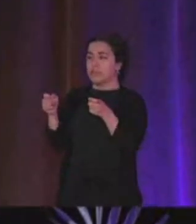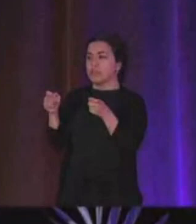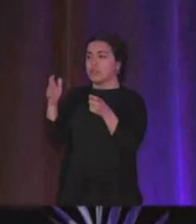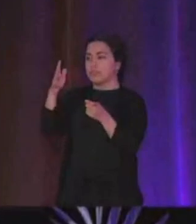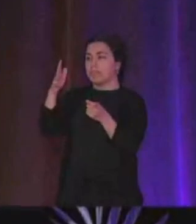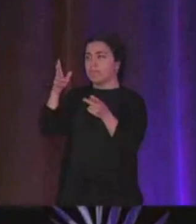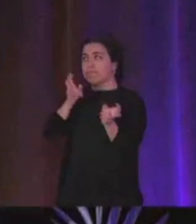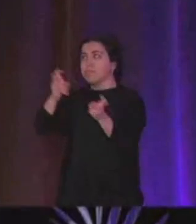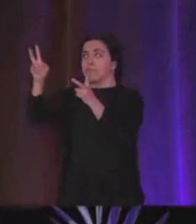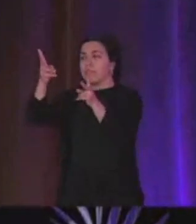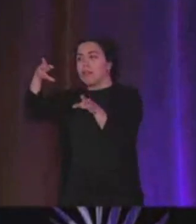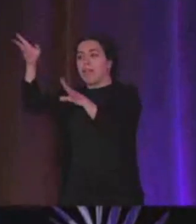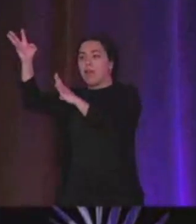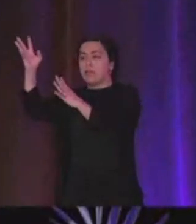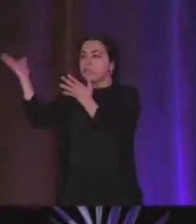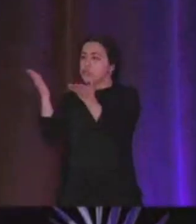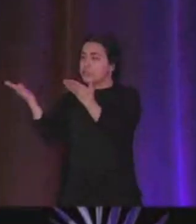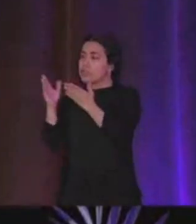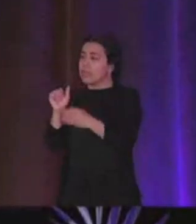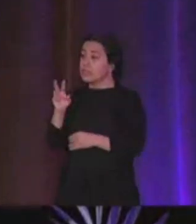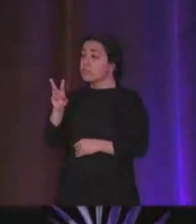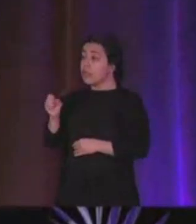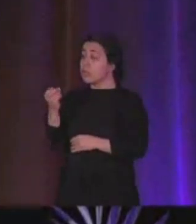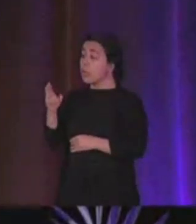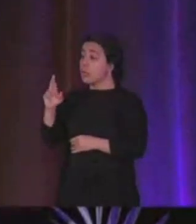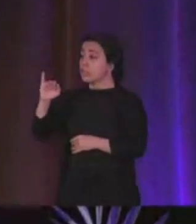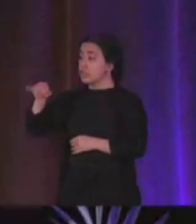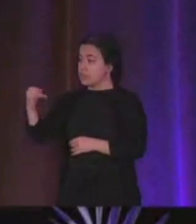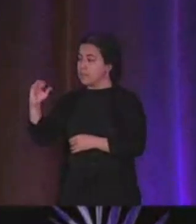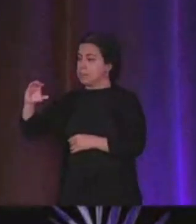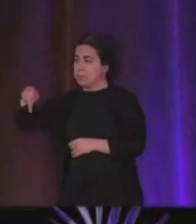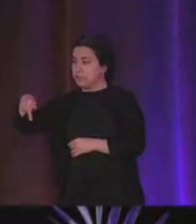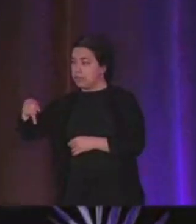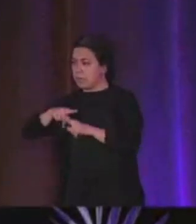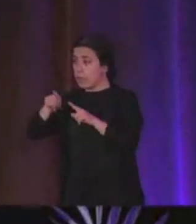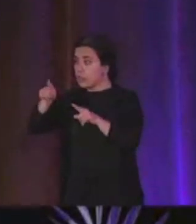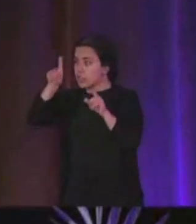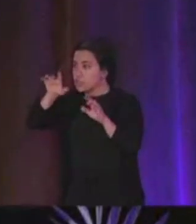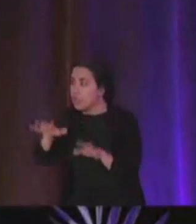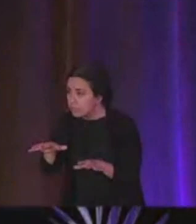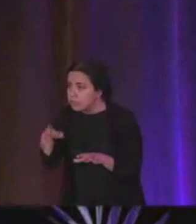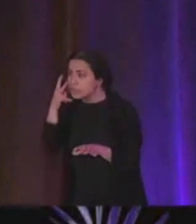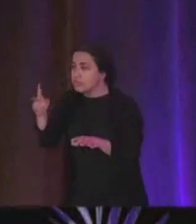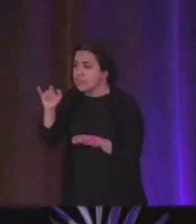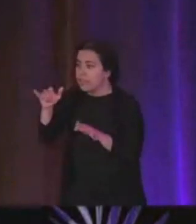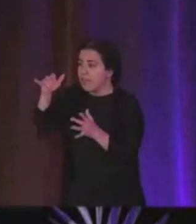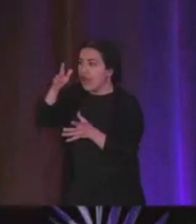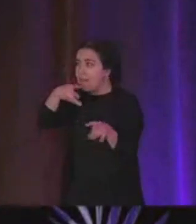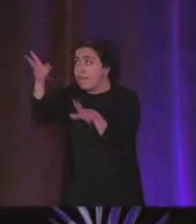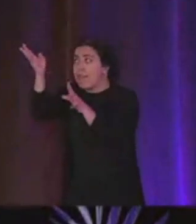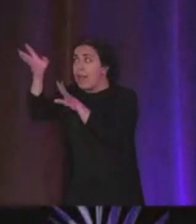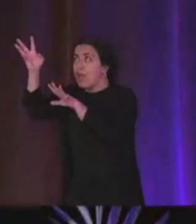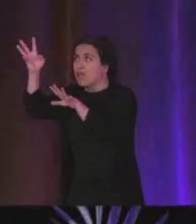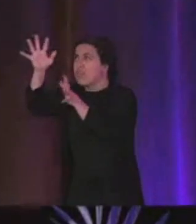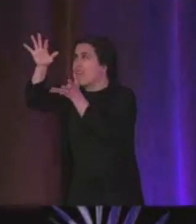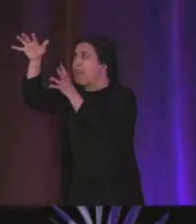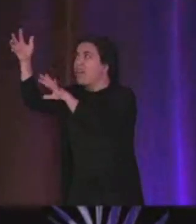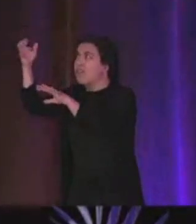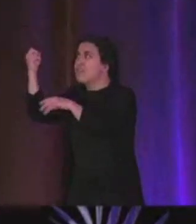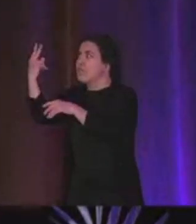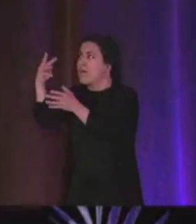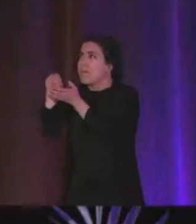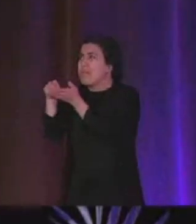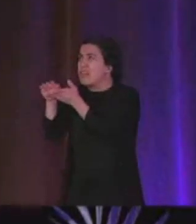AWS or GCP. However, you are in the state of shock when you see the cloud deployment bills. It's $20 million.